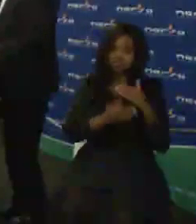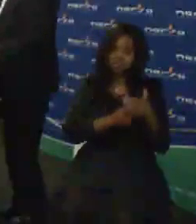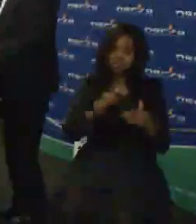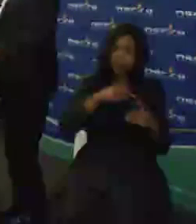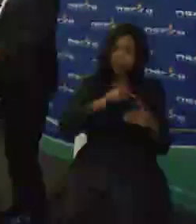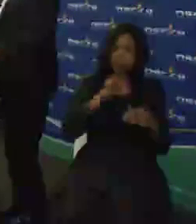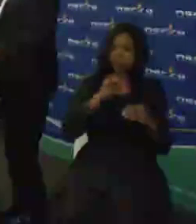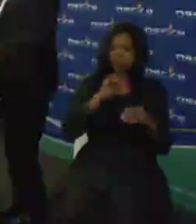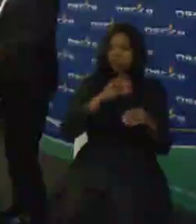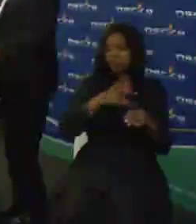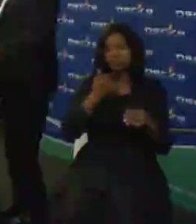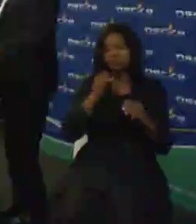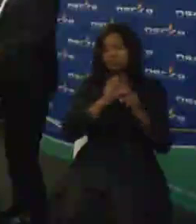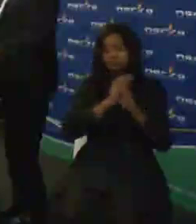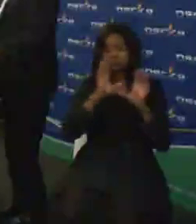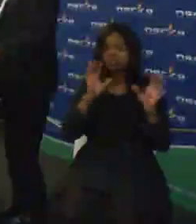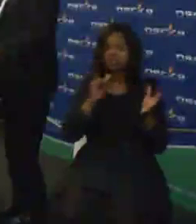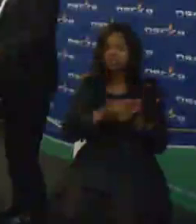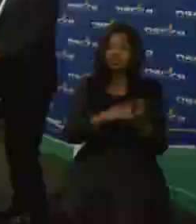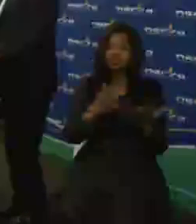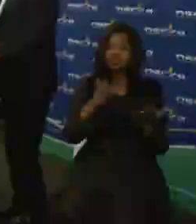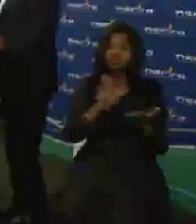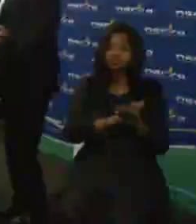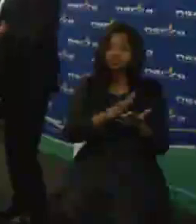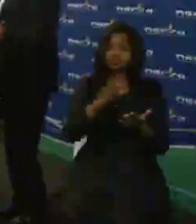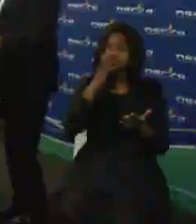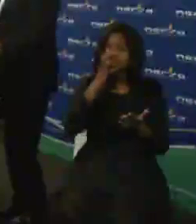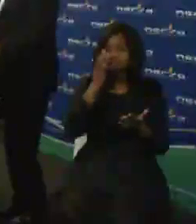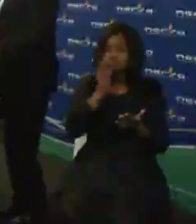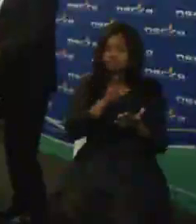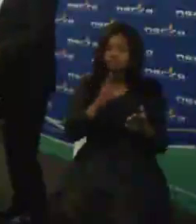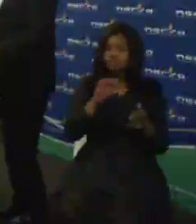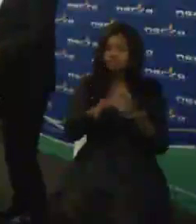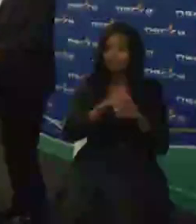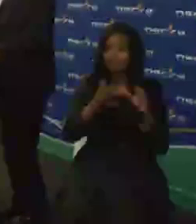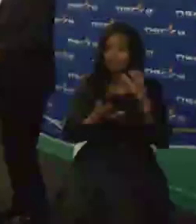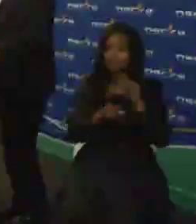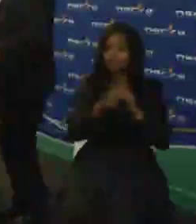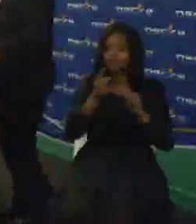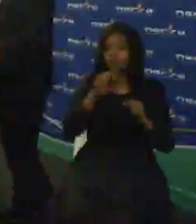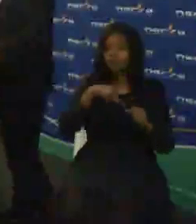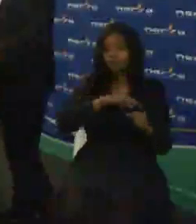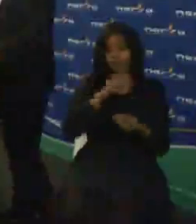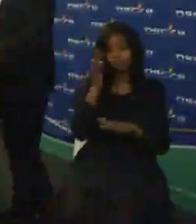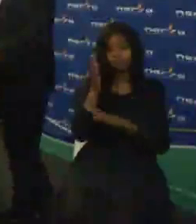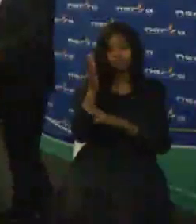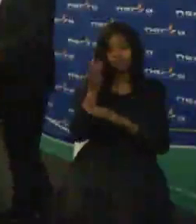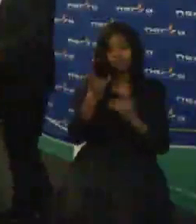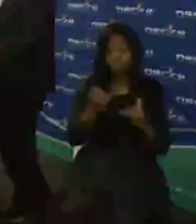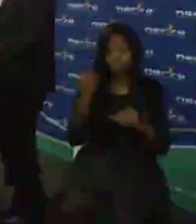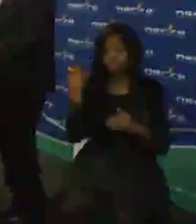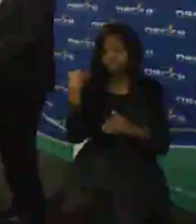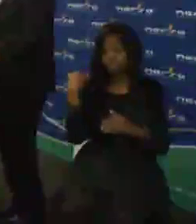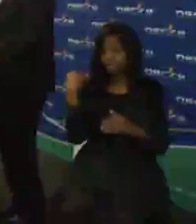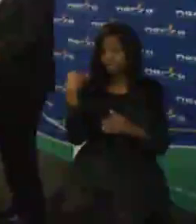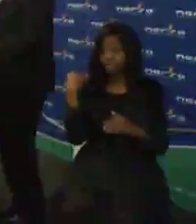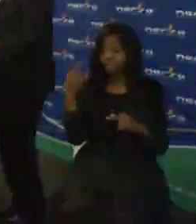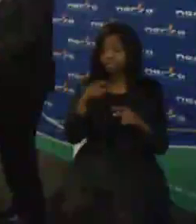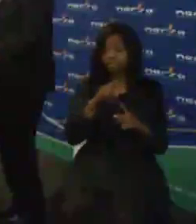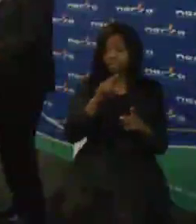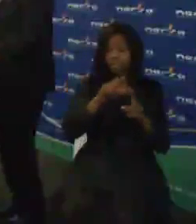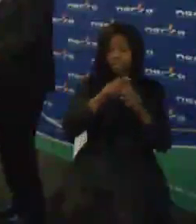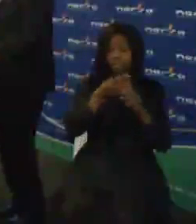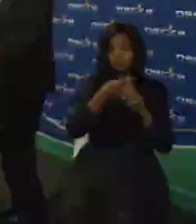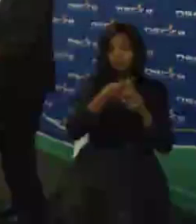to highlight that, Chairperson. And then basically in conclusion, what we presented yesterday, the key